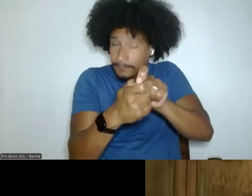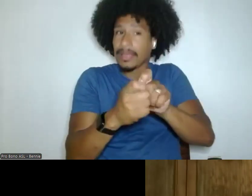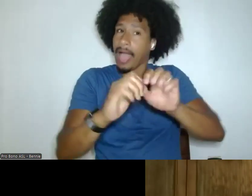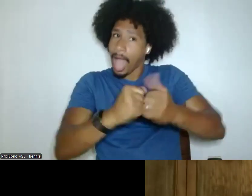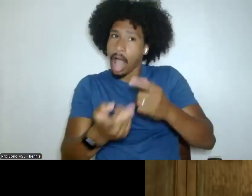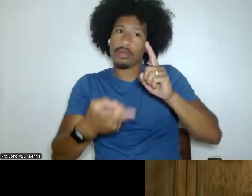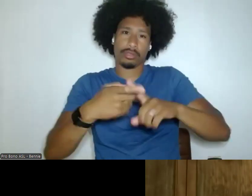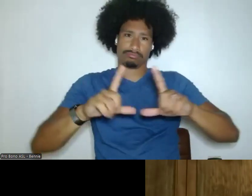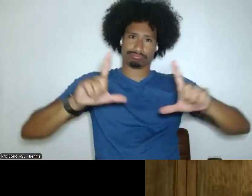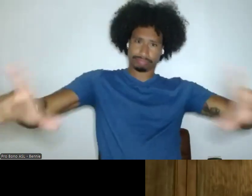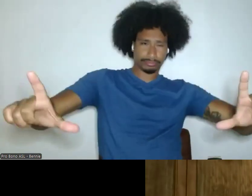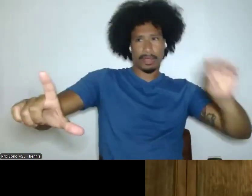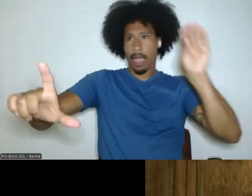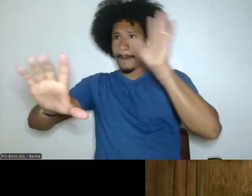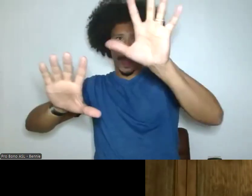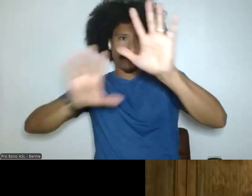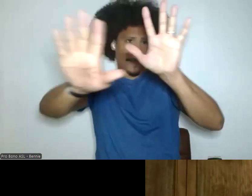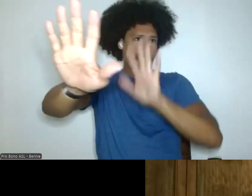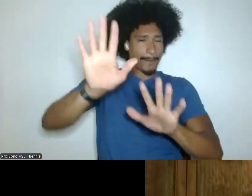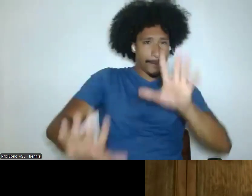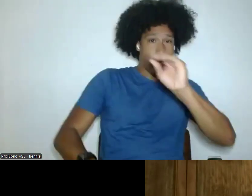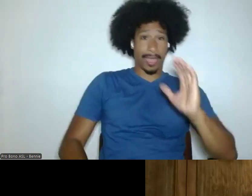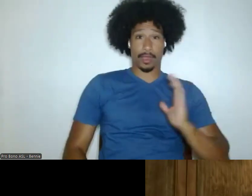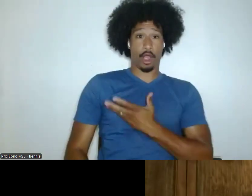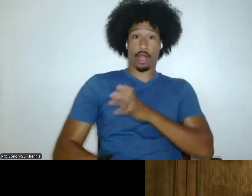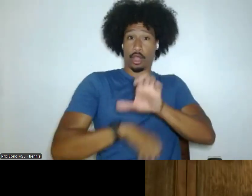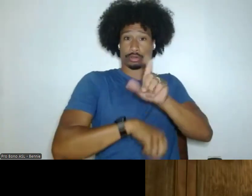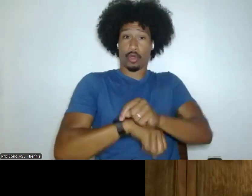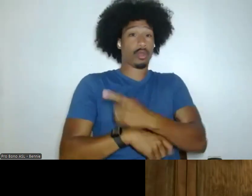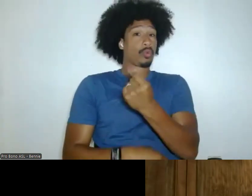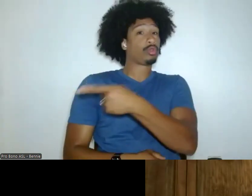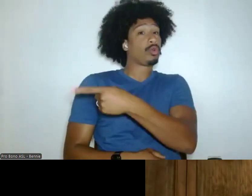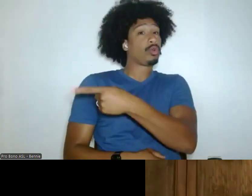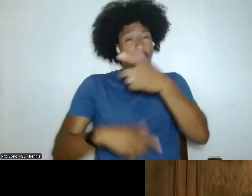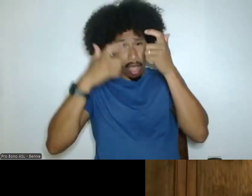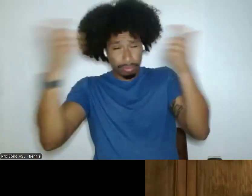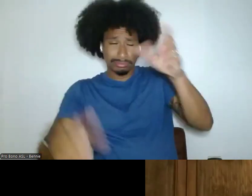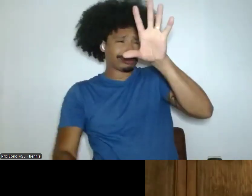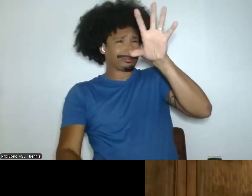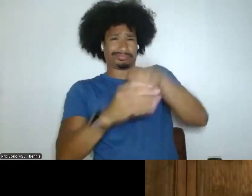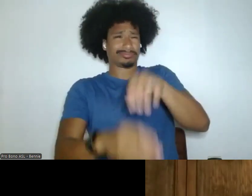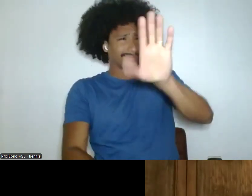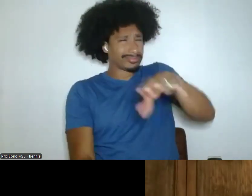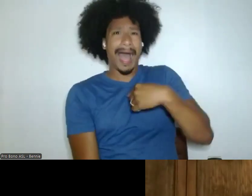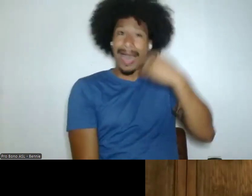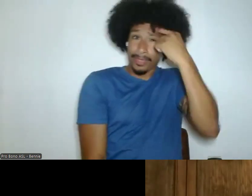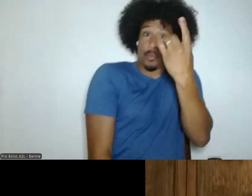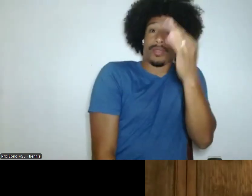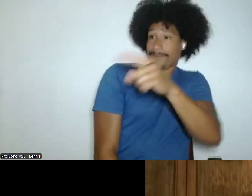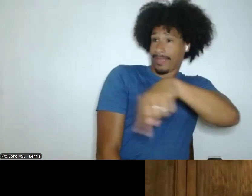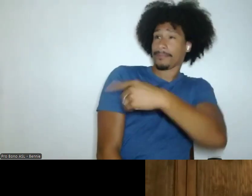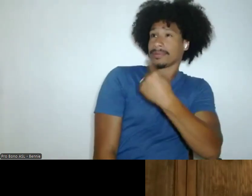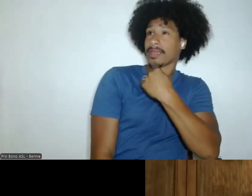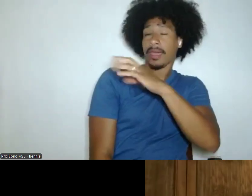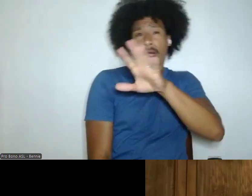web page. And our consultants actually like butted in when we're like, I think one of them even said, you know,